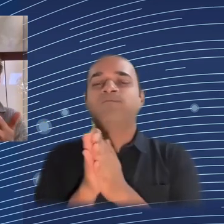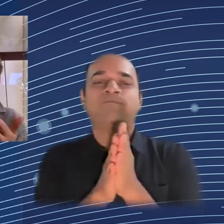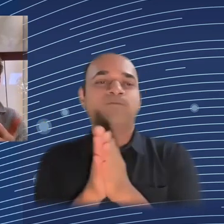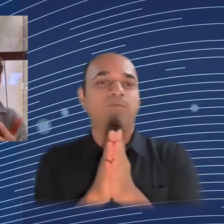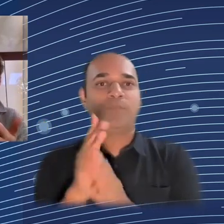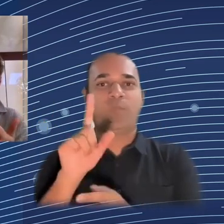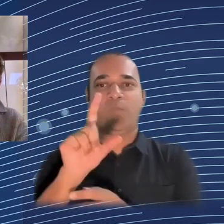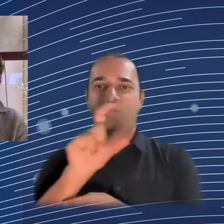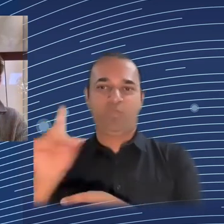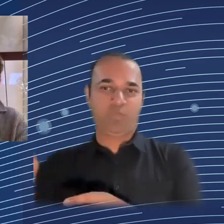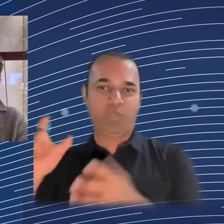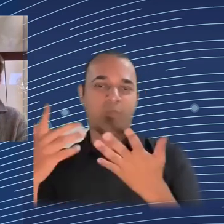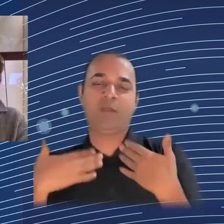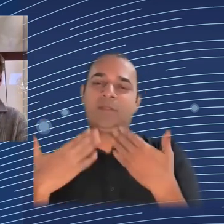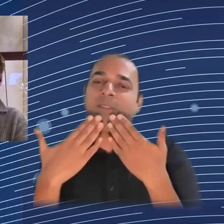Thank you.